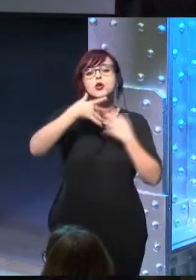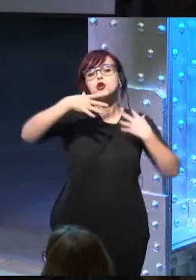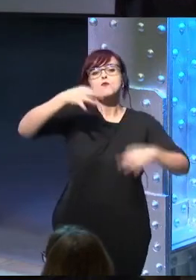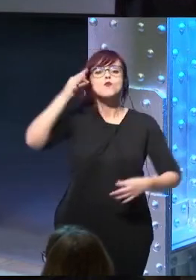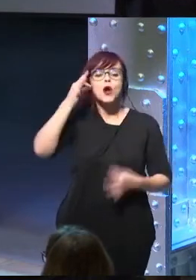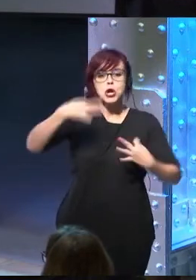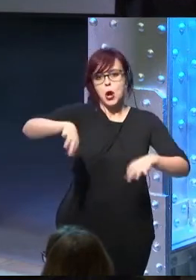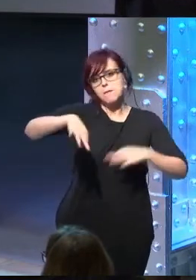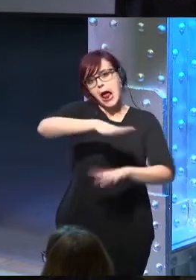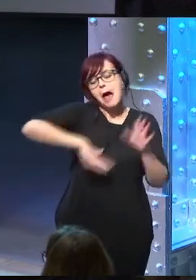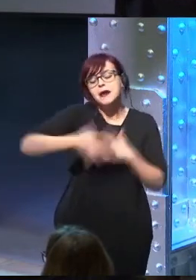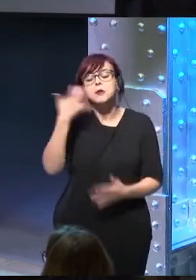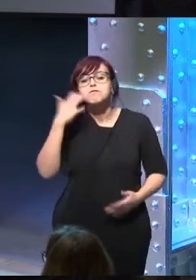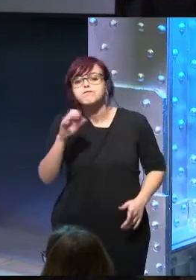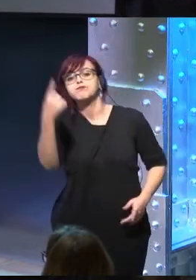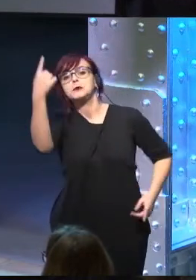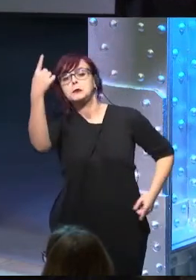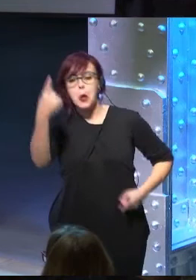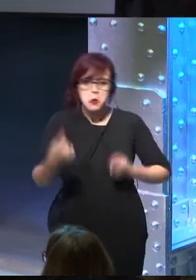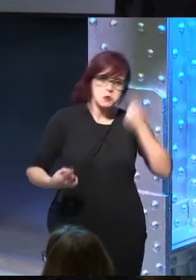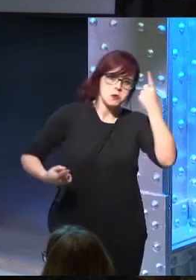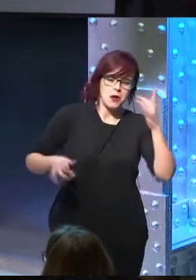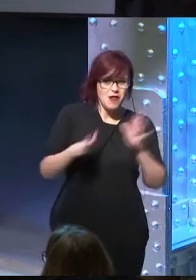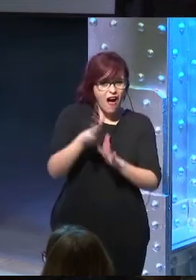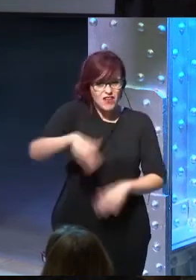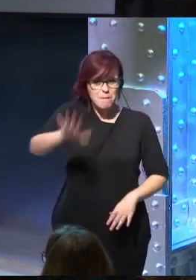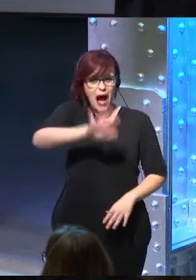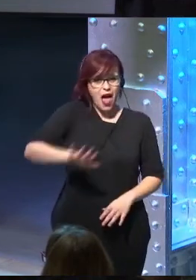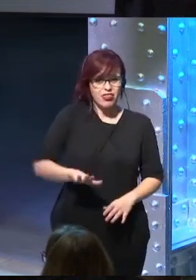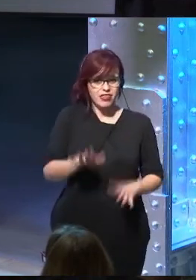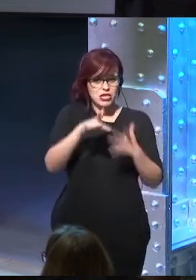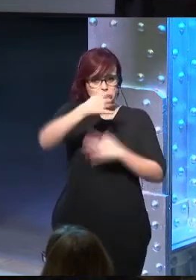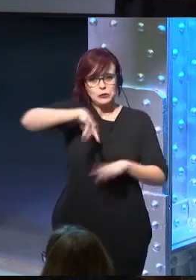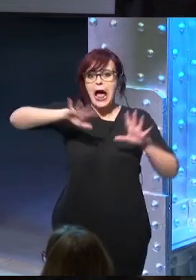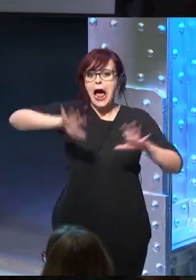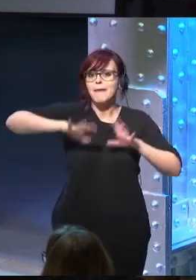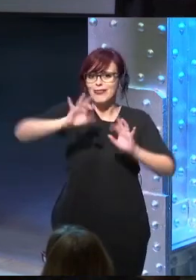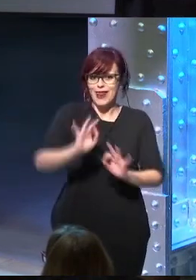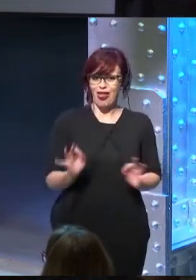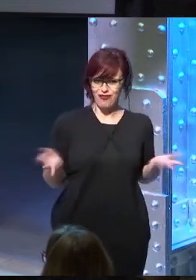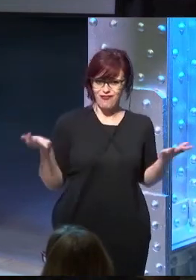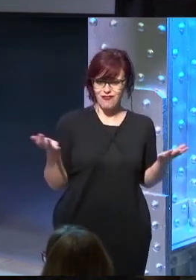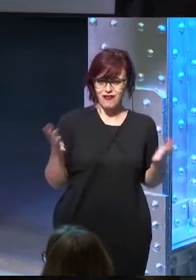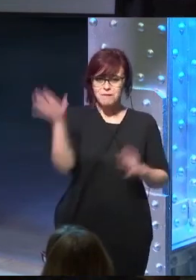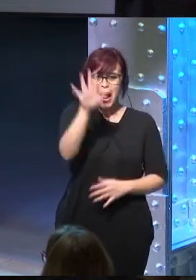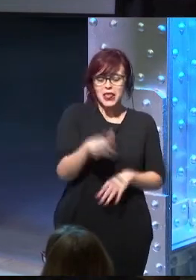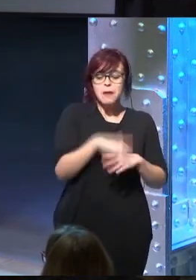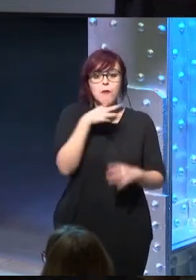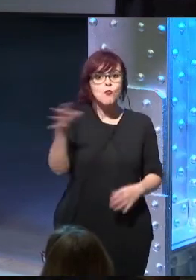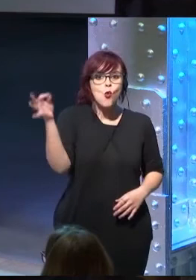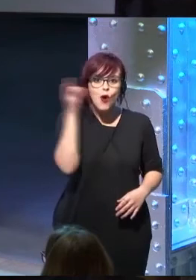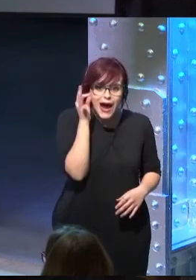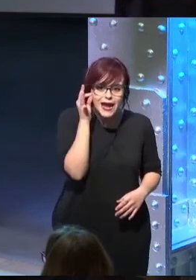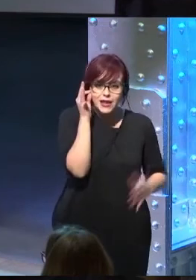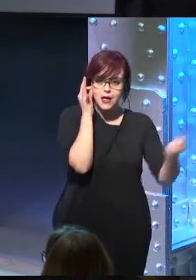exceptions, we really haven't learnt to see how women and power might go